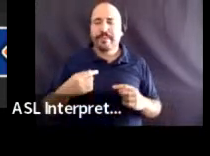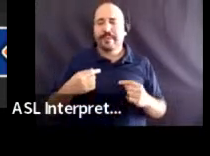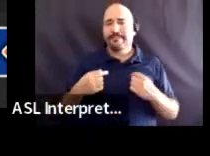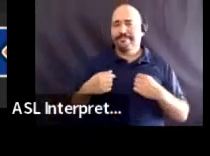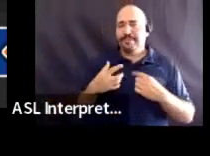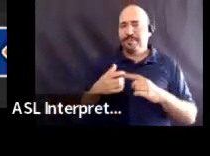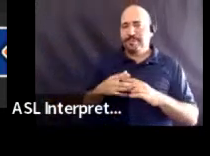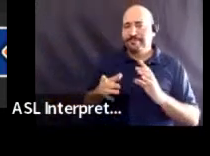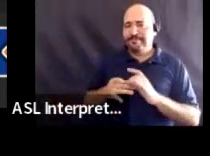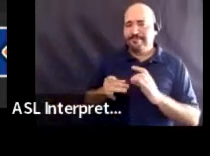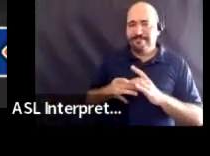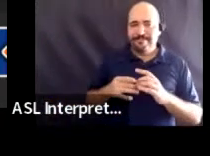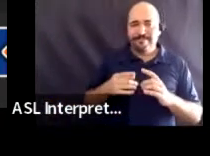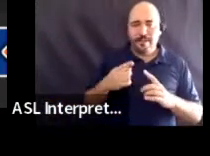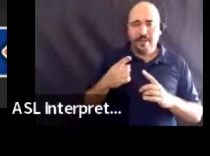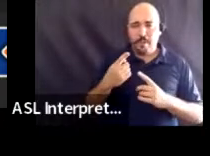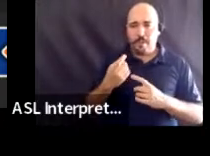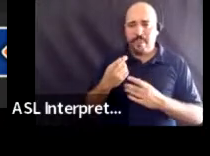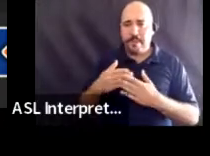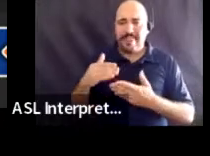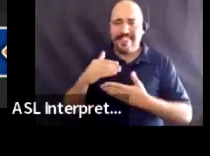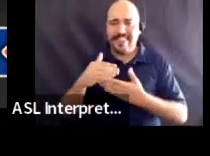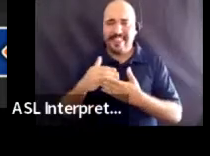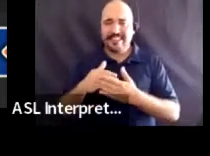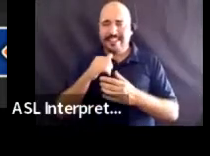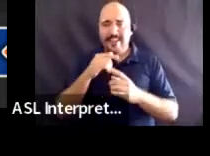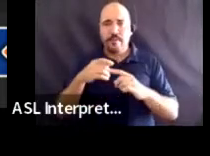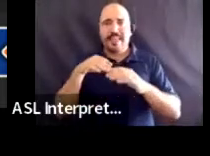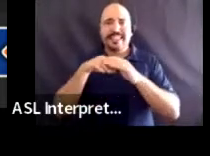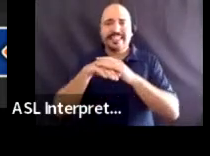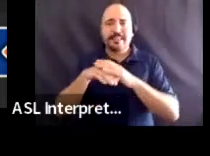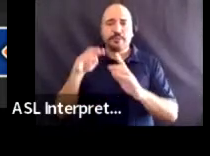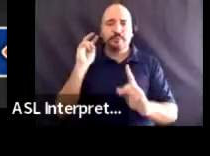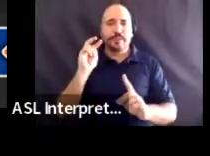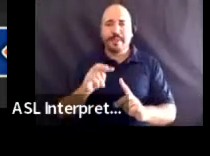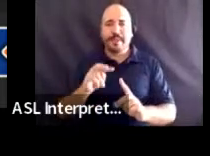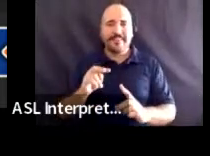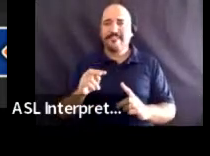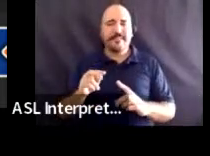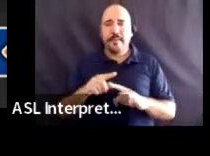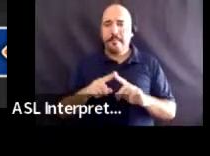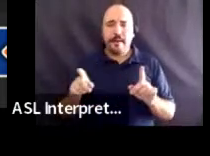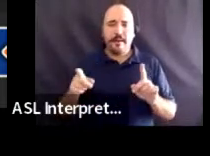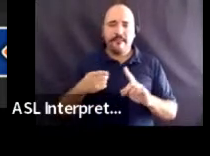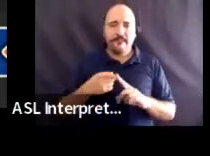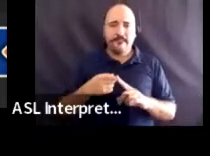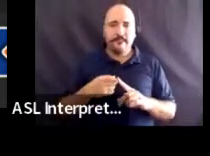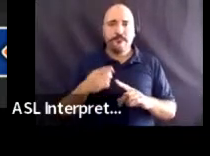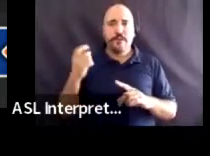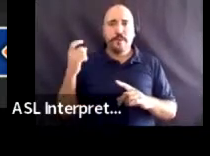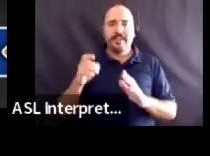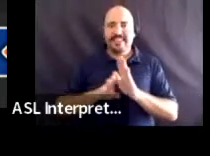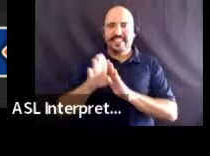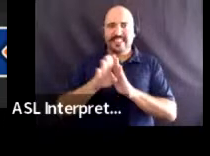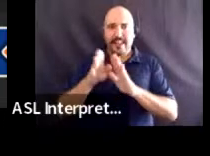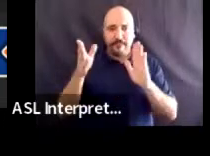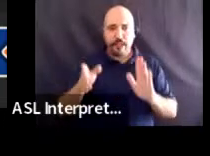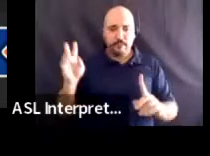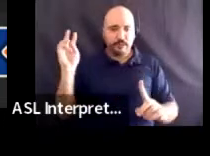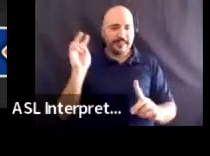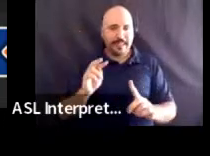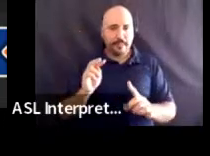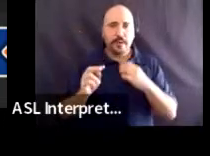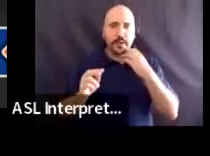and from not from an accessibility standpoint really, but from a developer's standpoint,